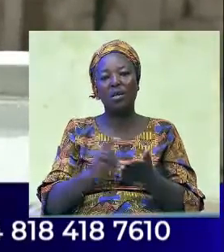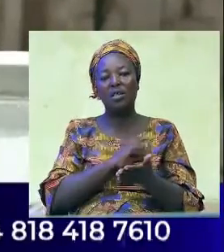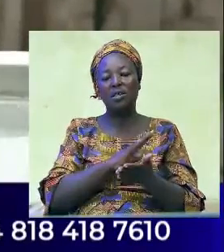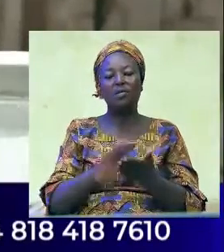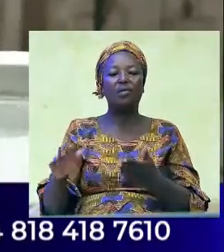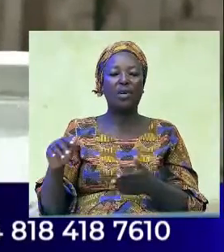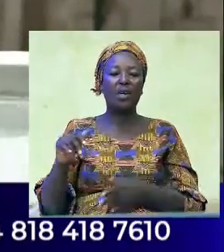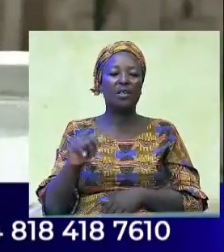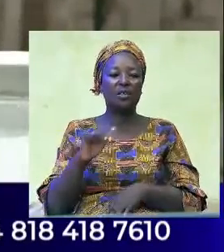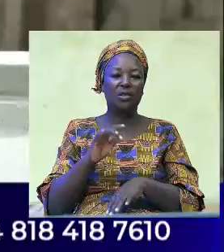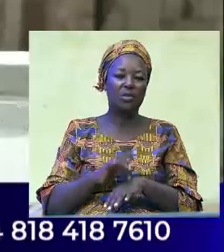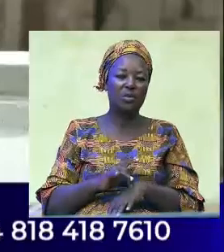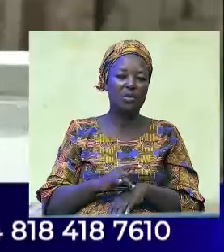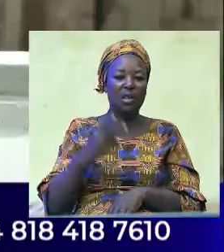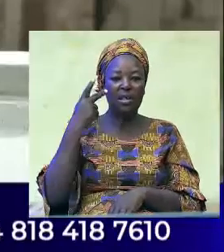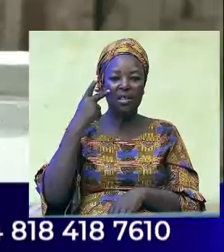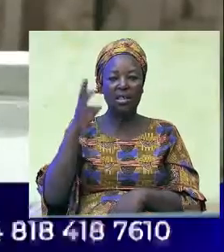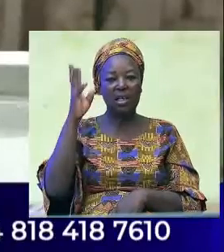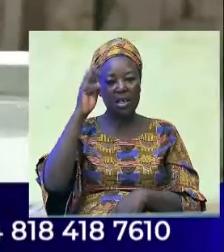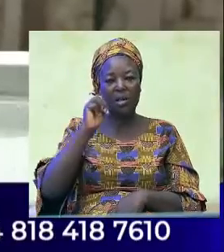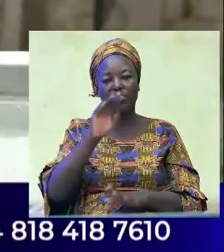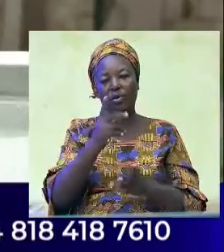Divine touch.